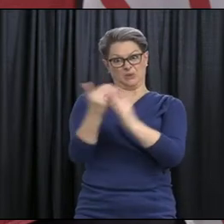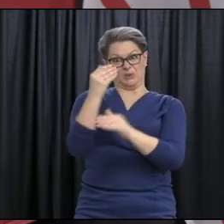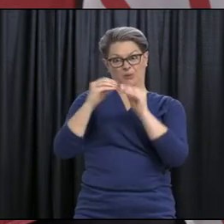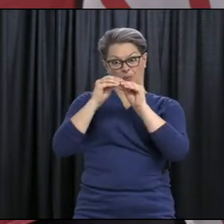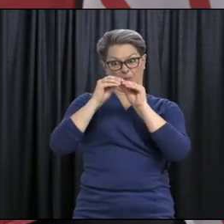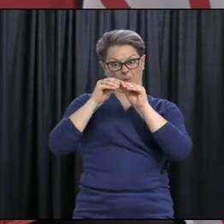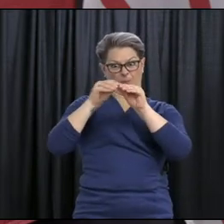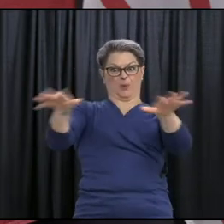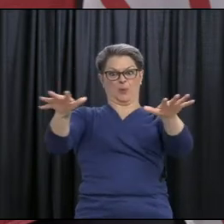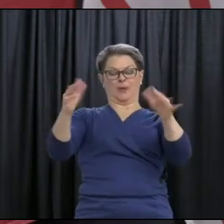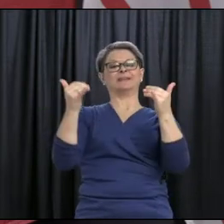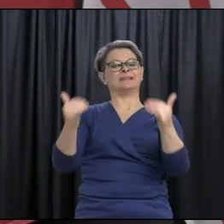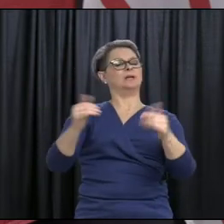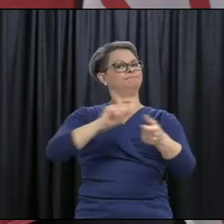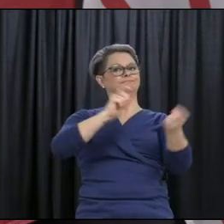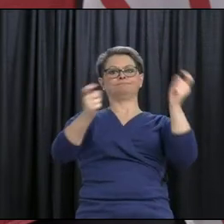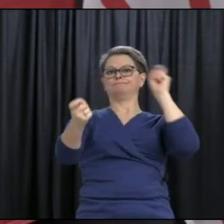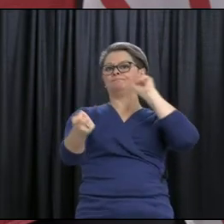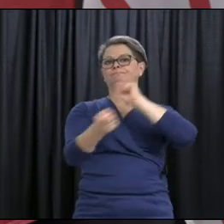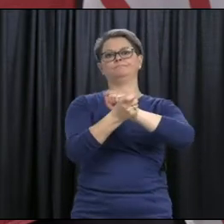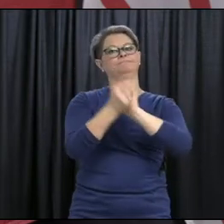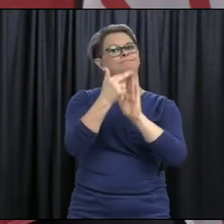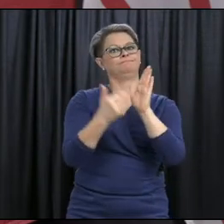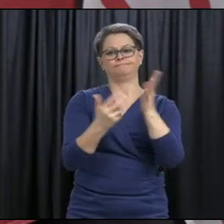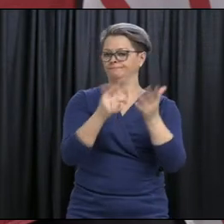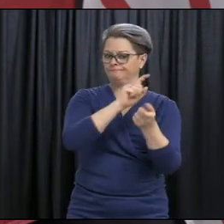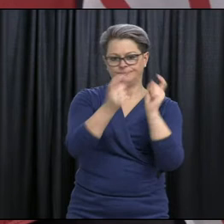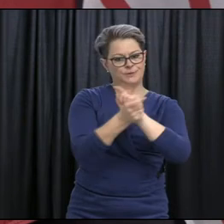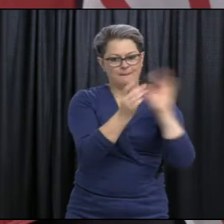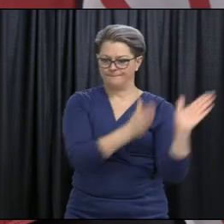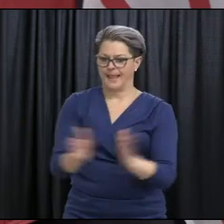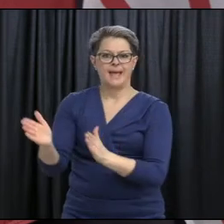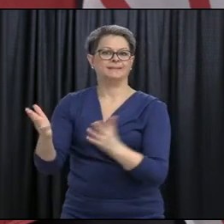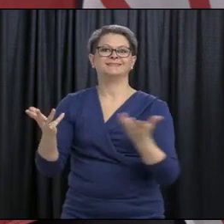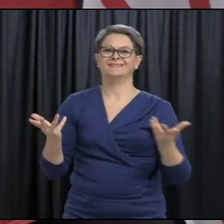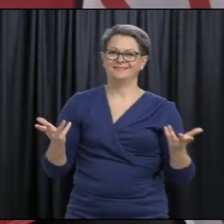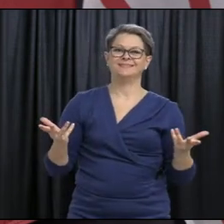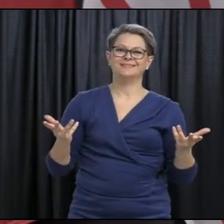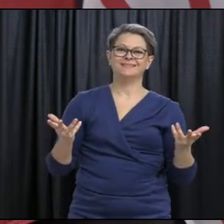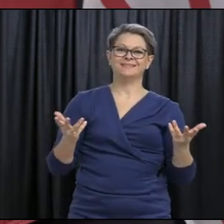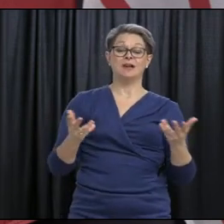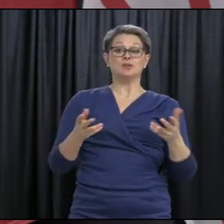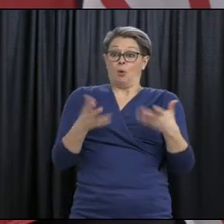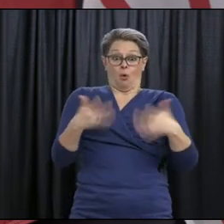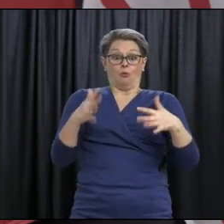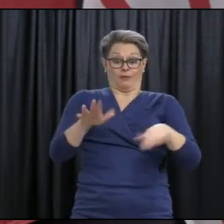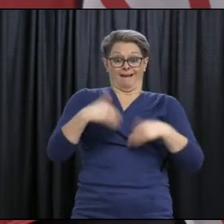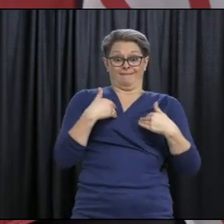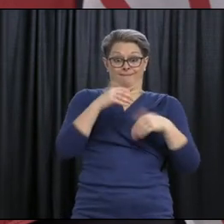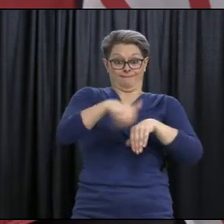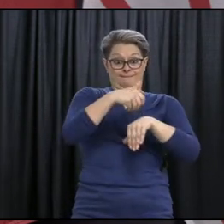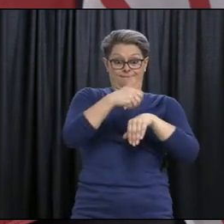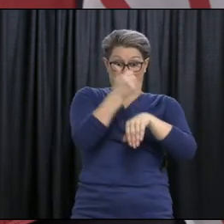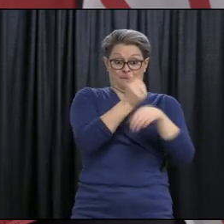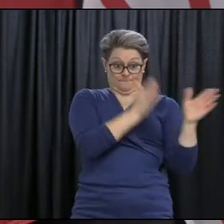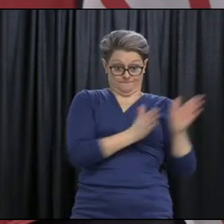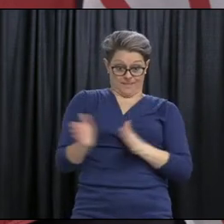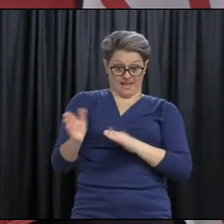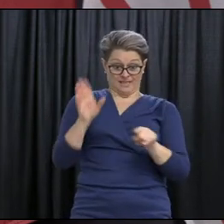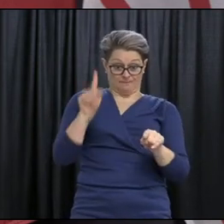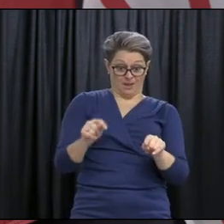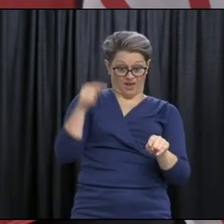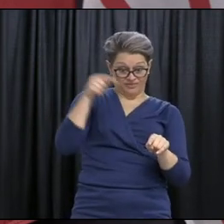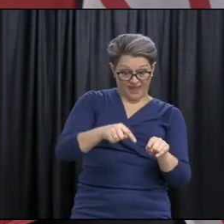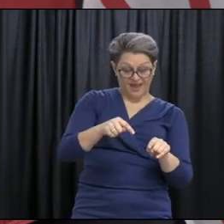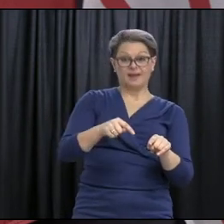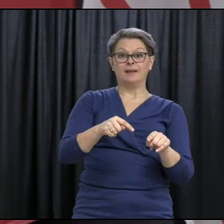And before we do anything, even with plans that are made and put in place, there are no concrete